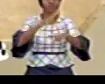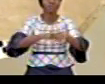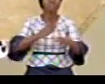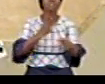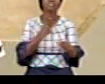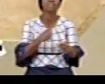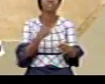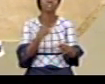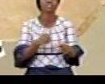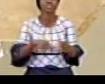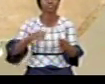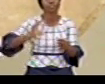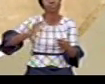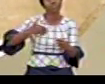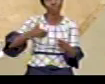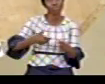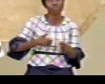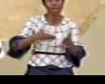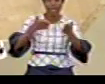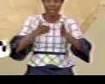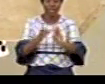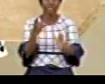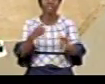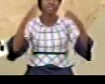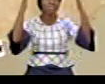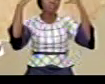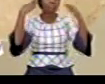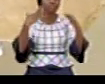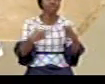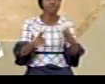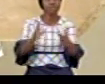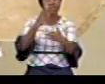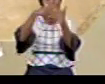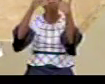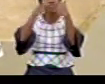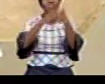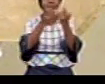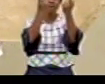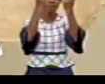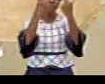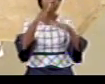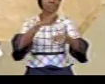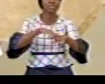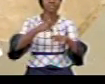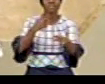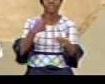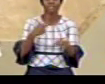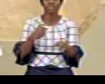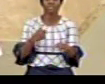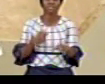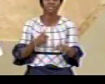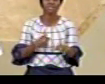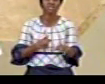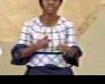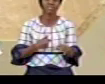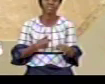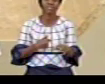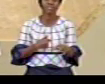Upon my thirsty soul. Let the dew of heaven fall on me. Fall on